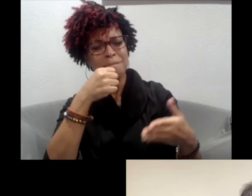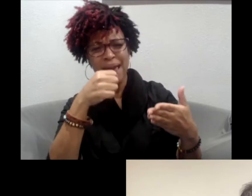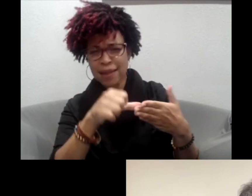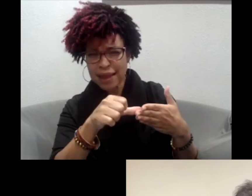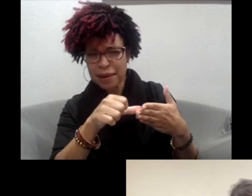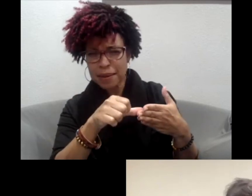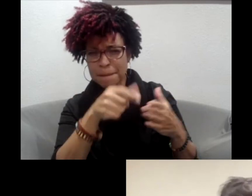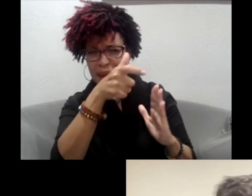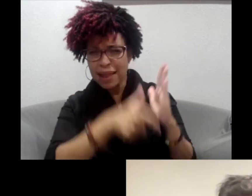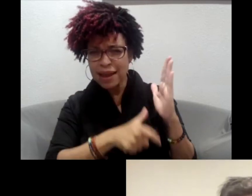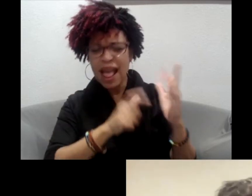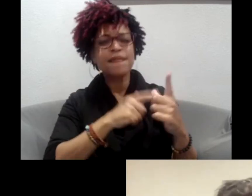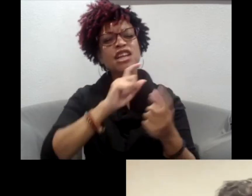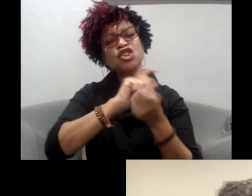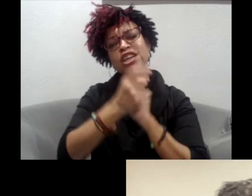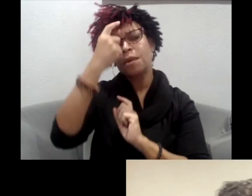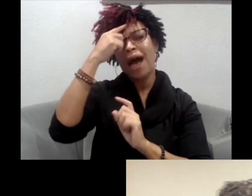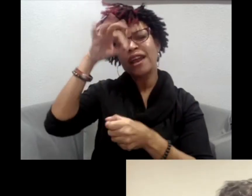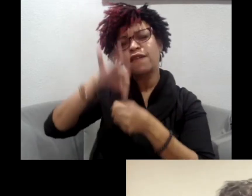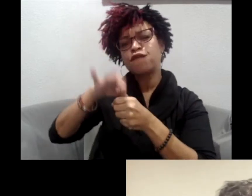person? Oh. Yes, you can.